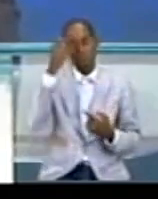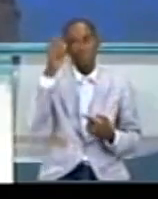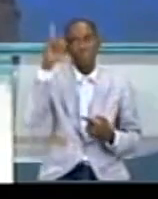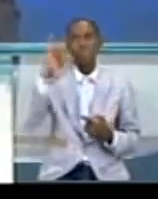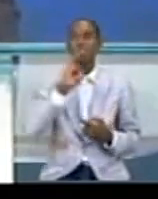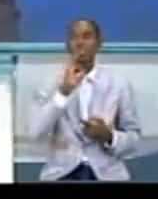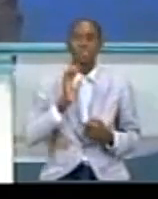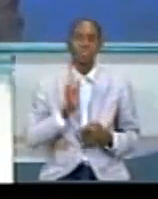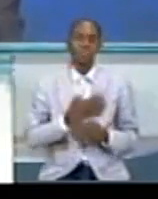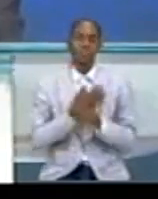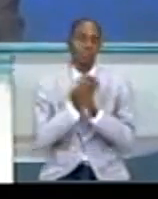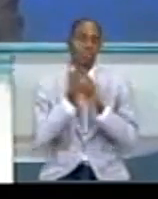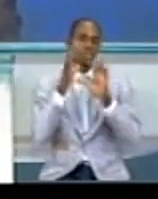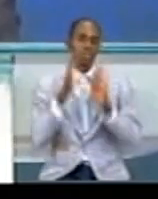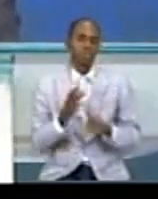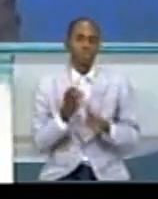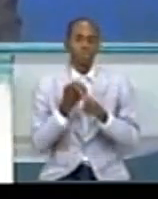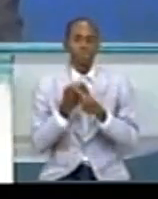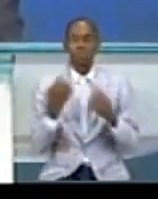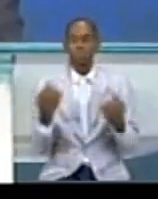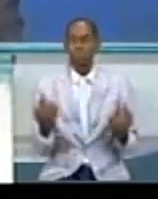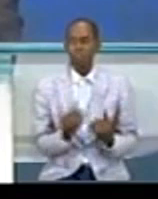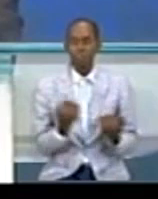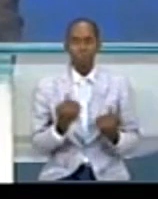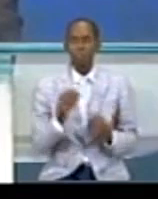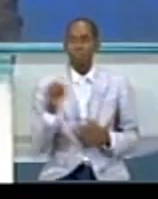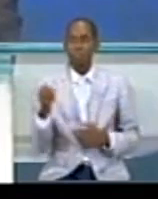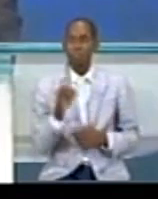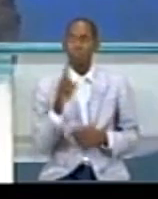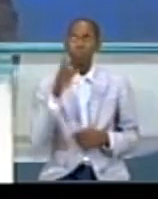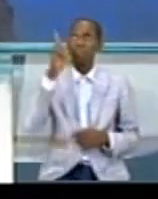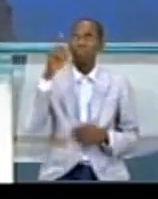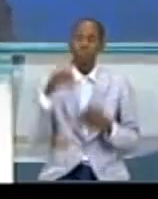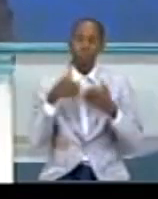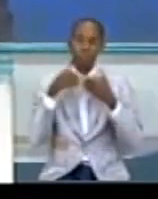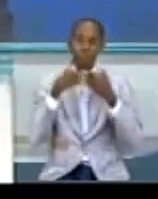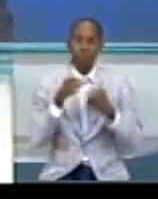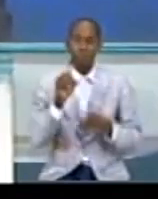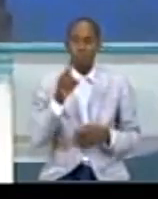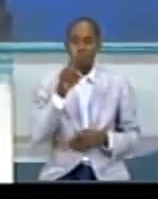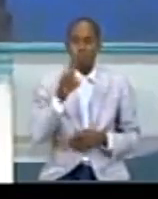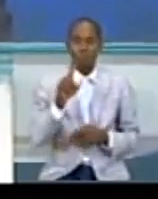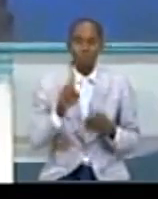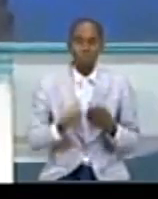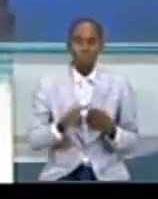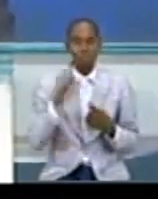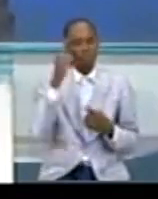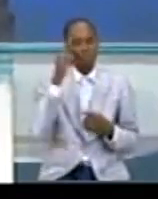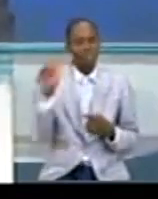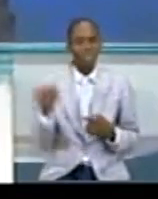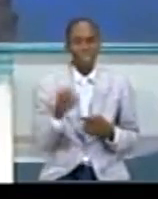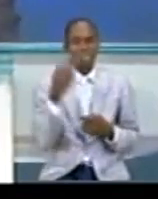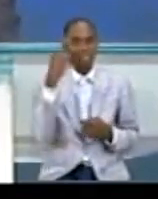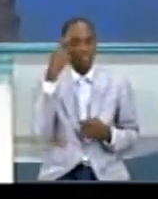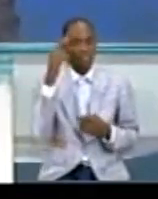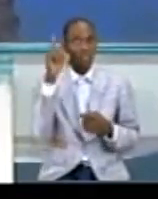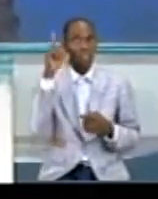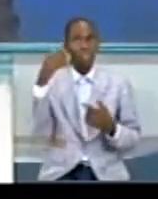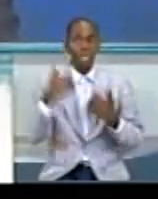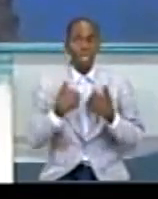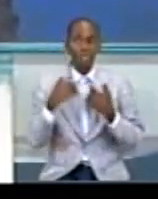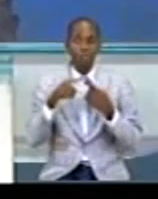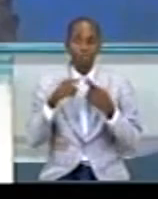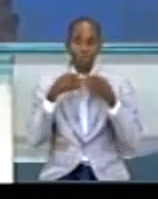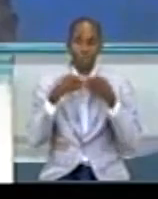sin. Any way he guides you, for any reason he has to guide you, he guides